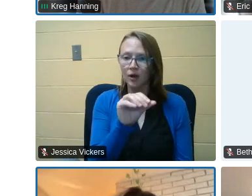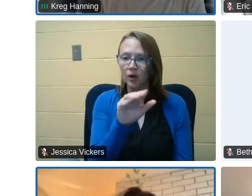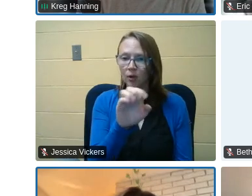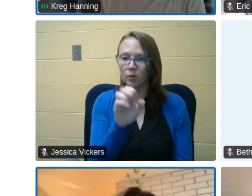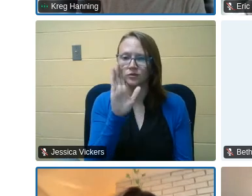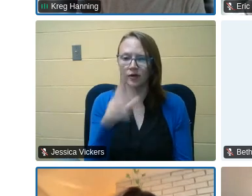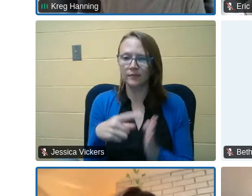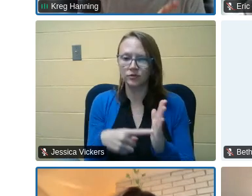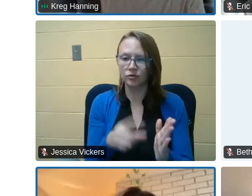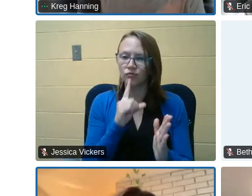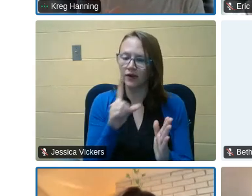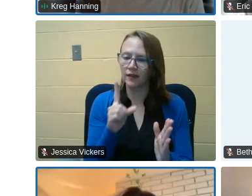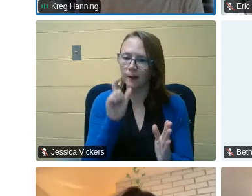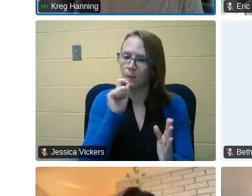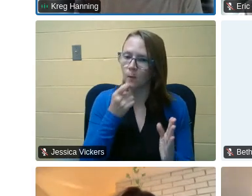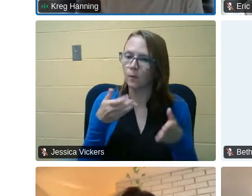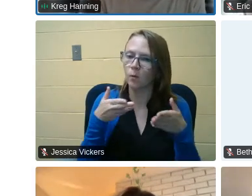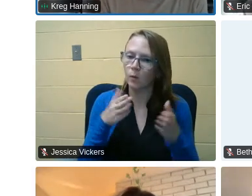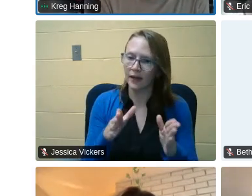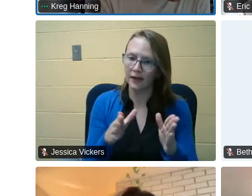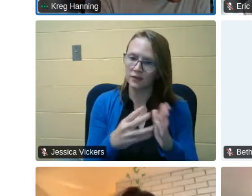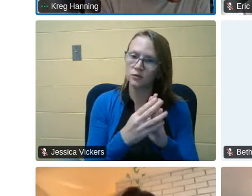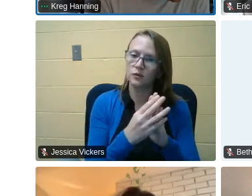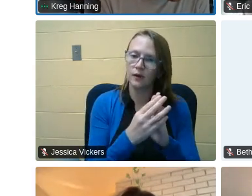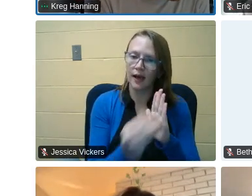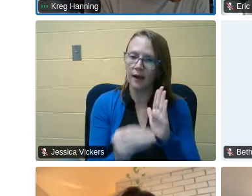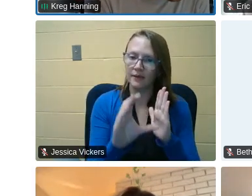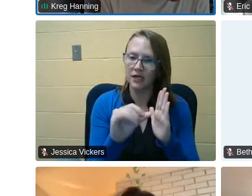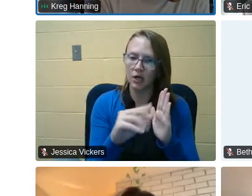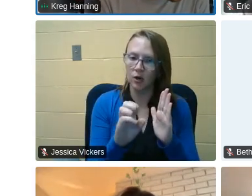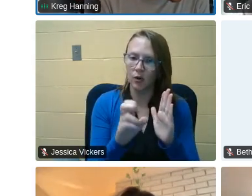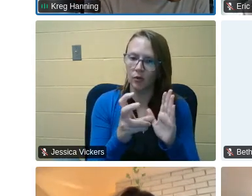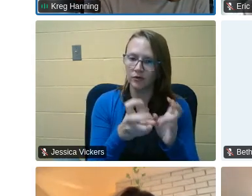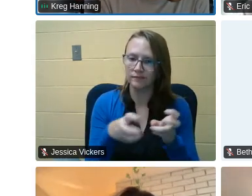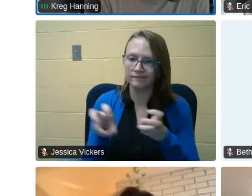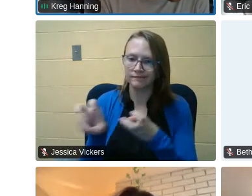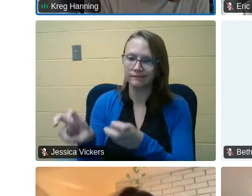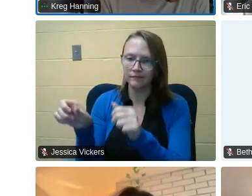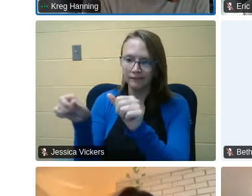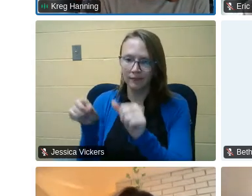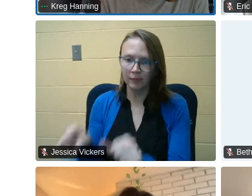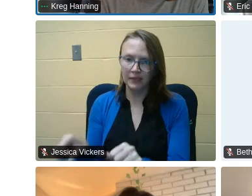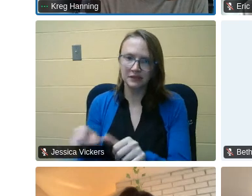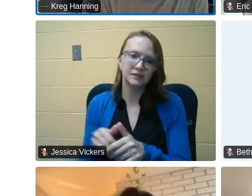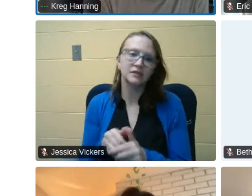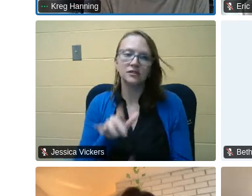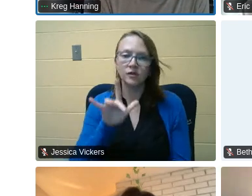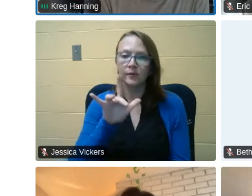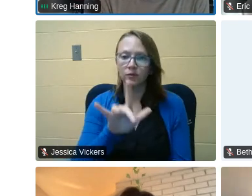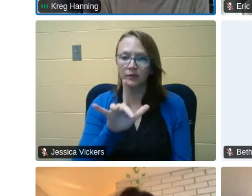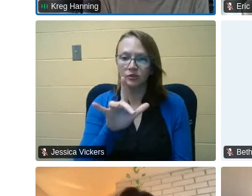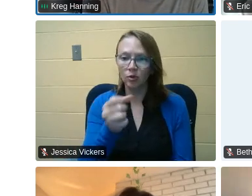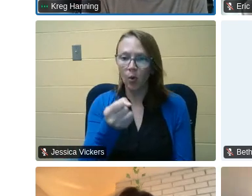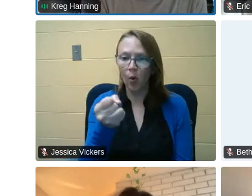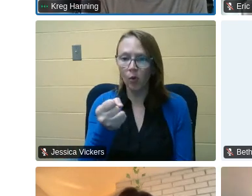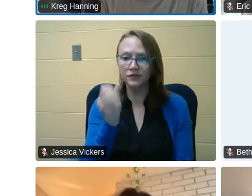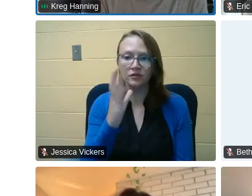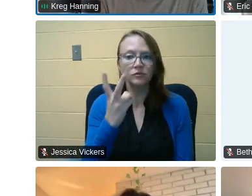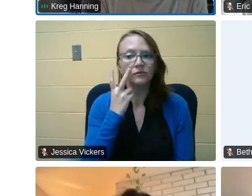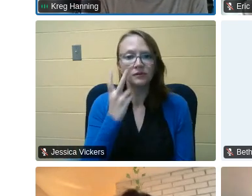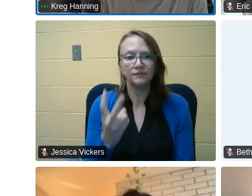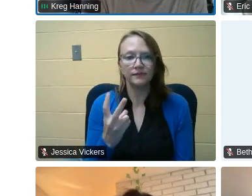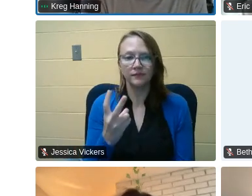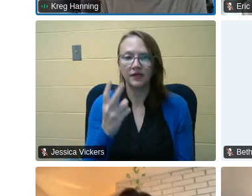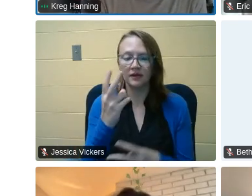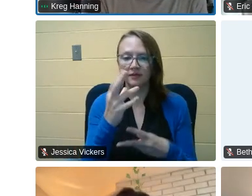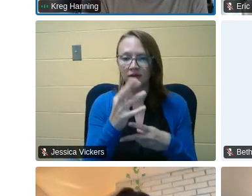you all a really cool way of copying that code over there. So I'm just going to push and hold on this stack. You'll see I have an option in here